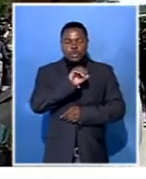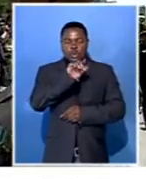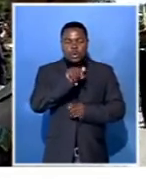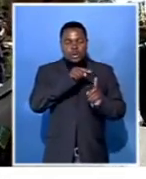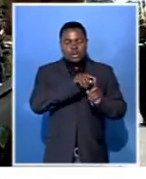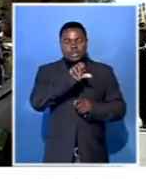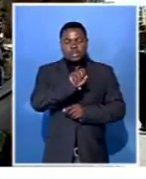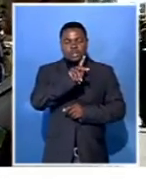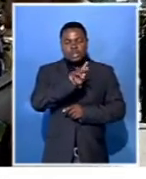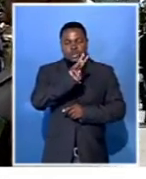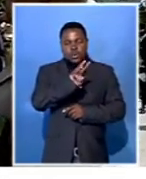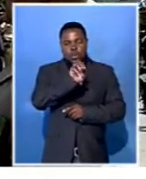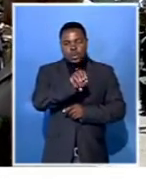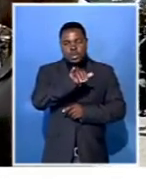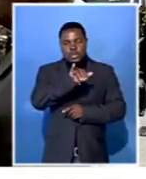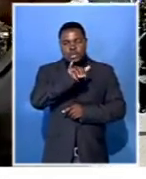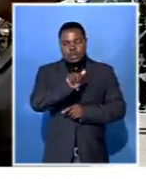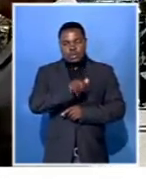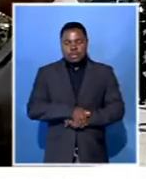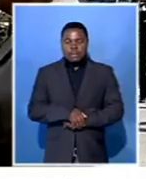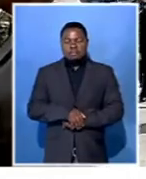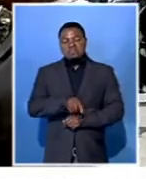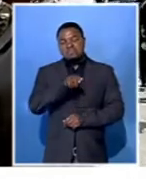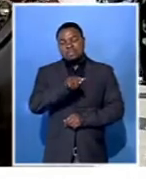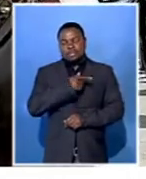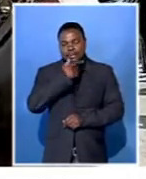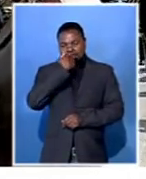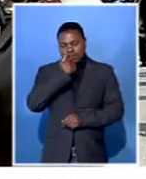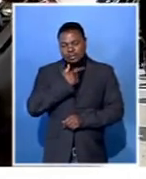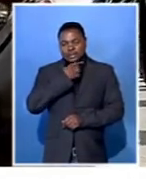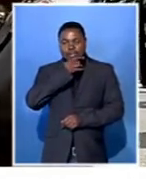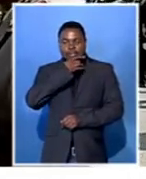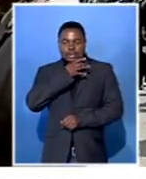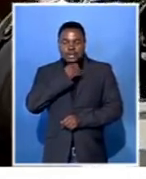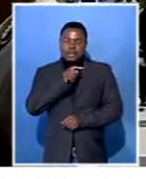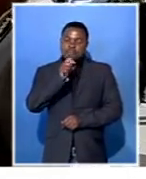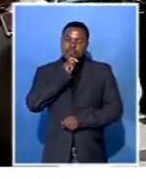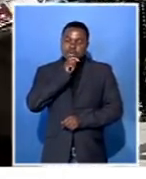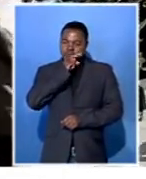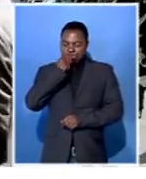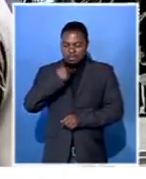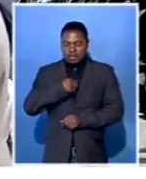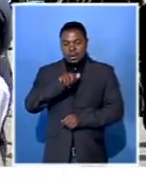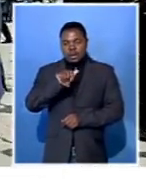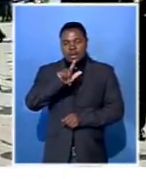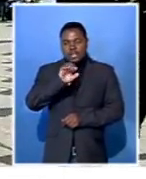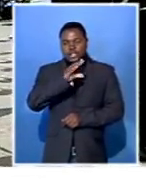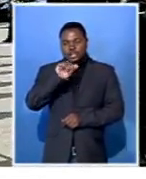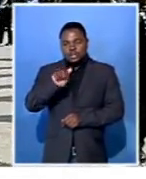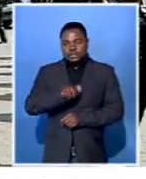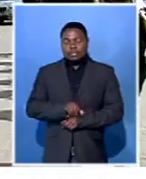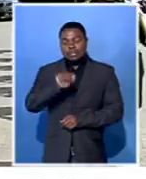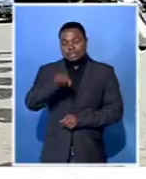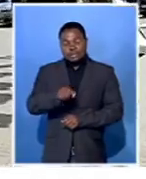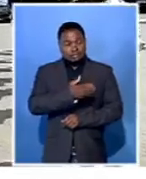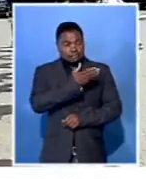Skweyiya. A very good morning indeed on this very sad Saturday morning. Yes, I am Alicia Jali. What we're currently seeing now,